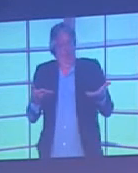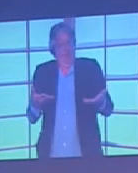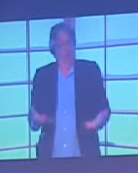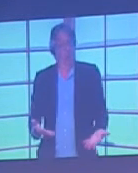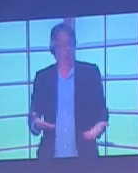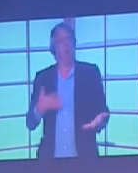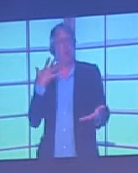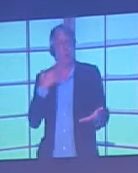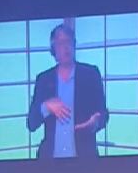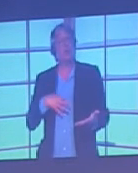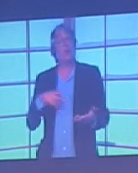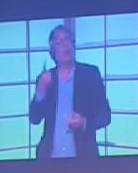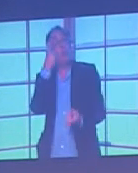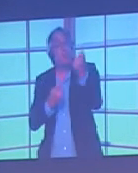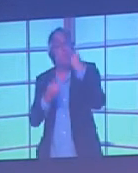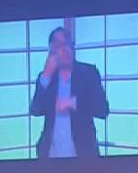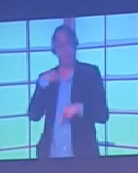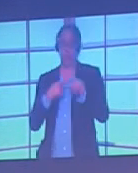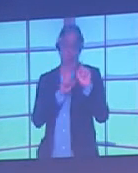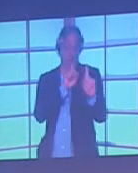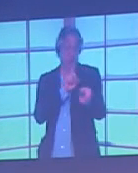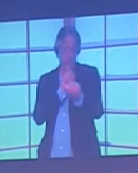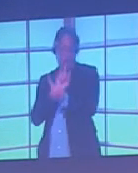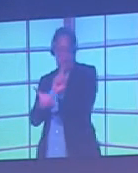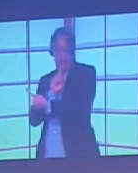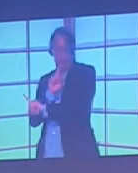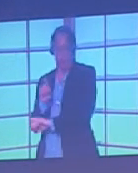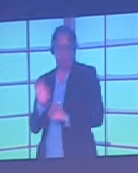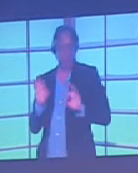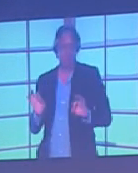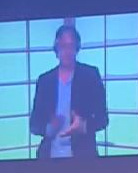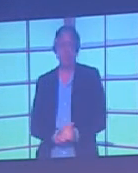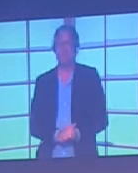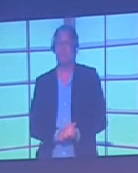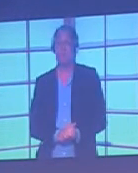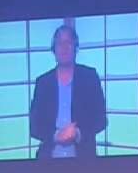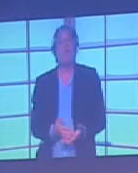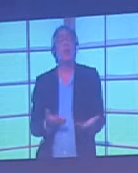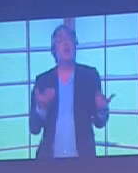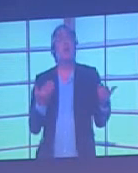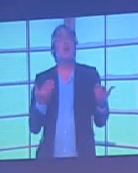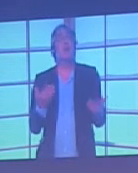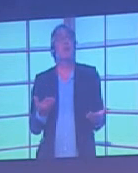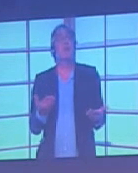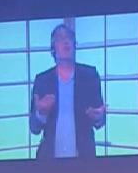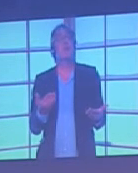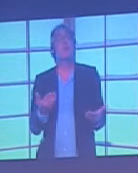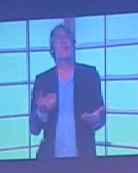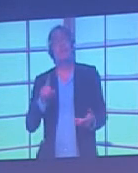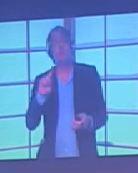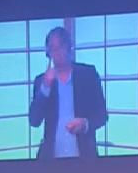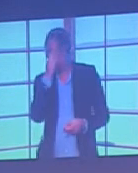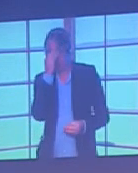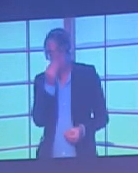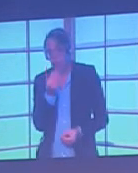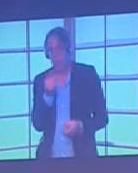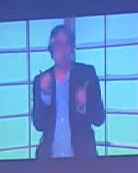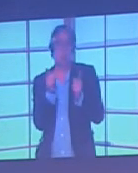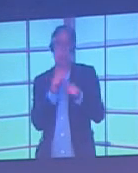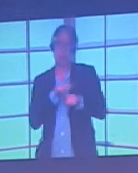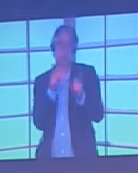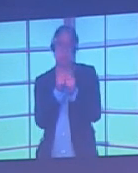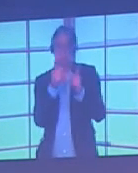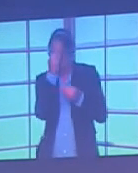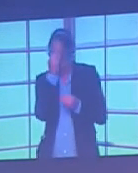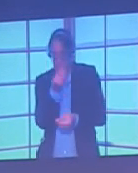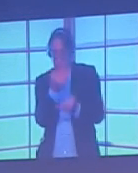answer as many of those questions as possible. So if I can start by just reminding us very briefly, I know